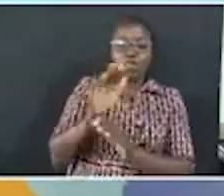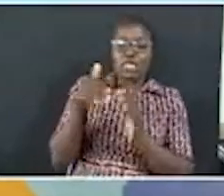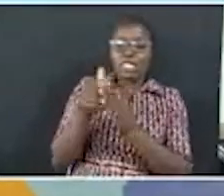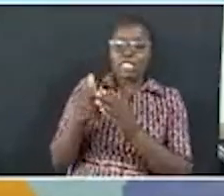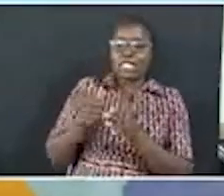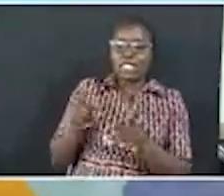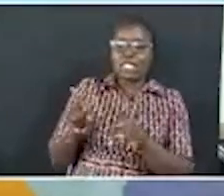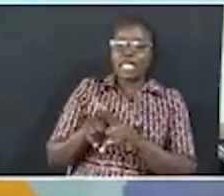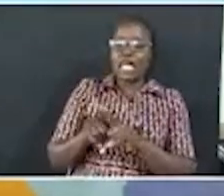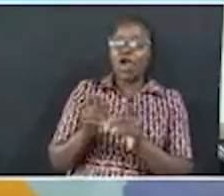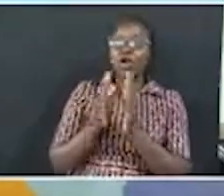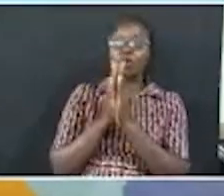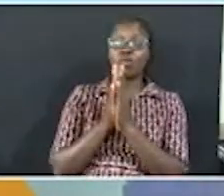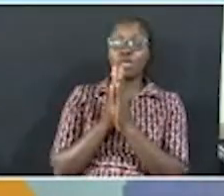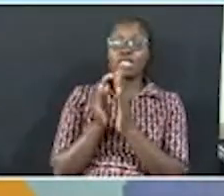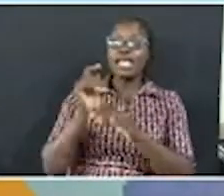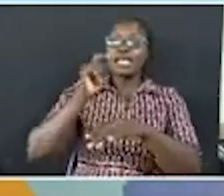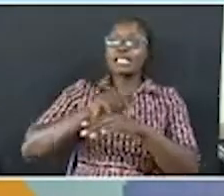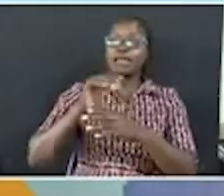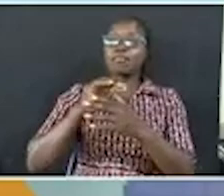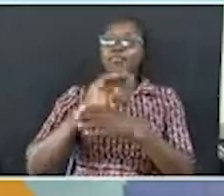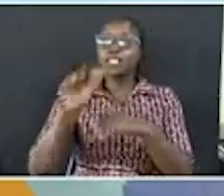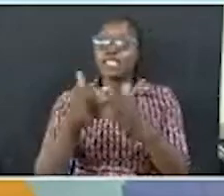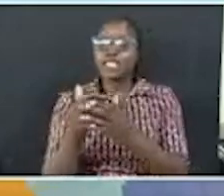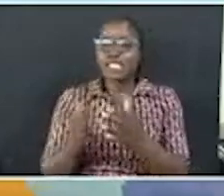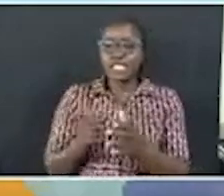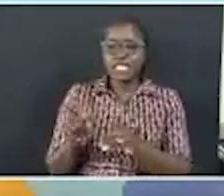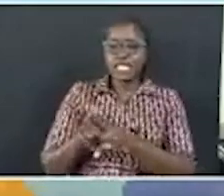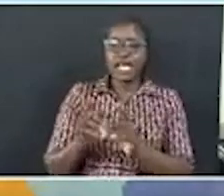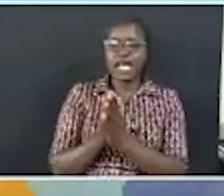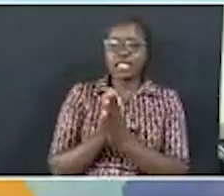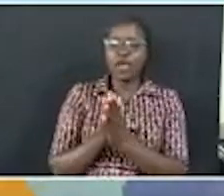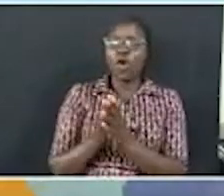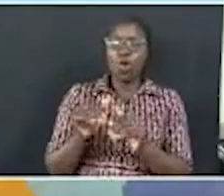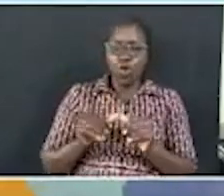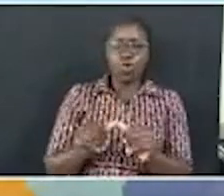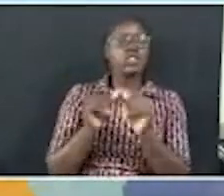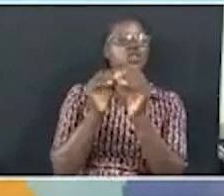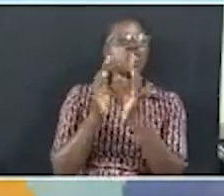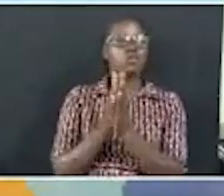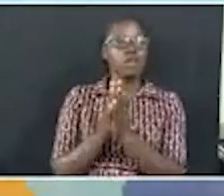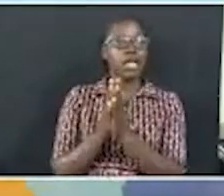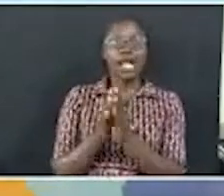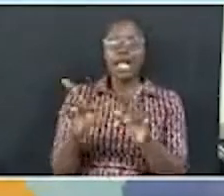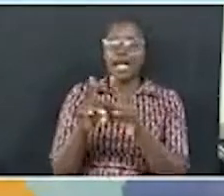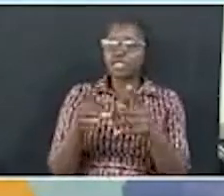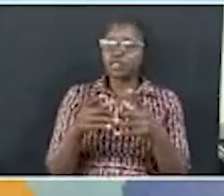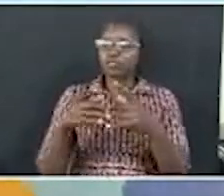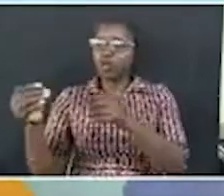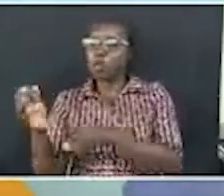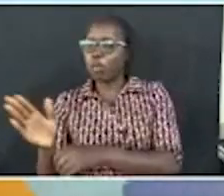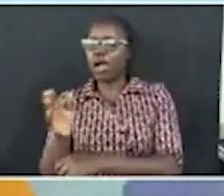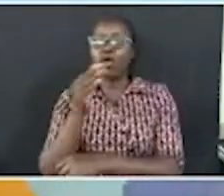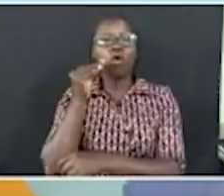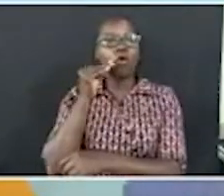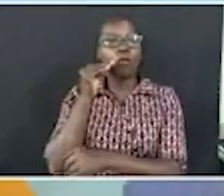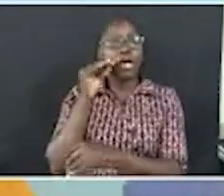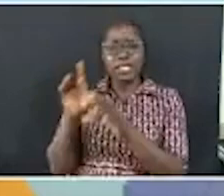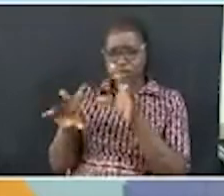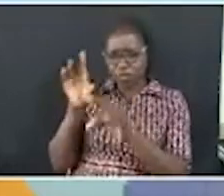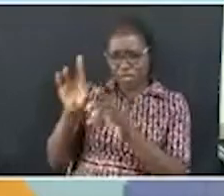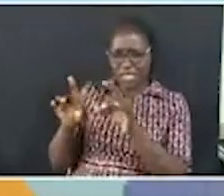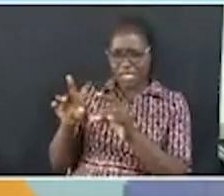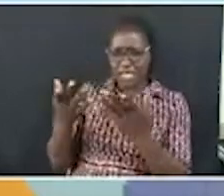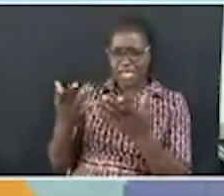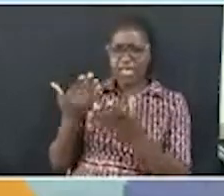the sister, who prays when they reach the sister, and who keeps praying as they go home, and who picks the call